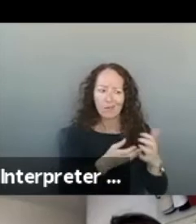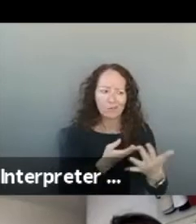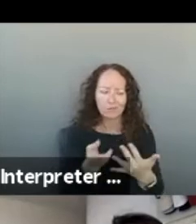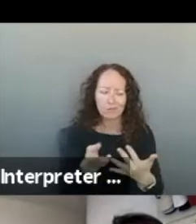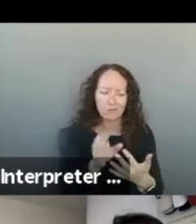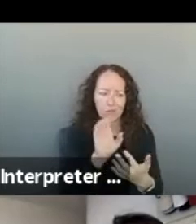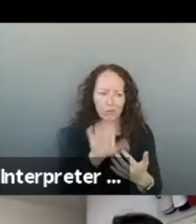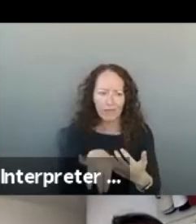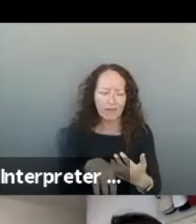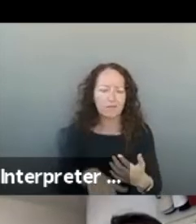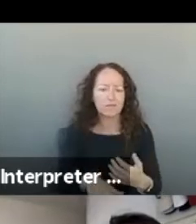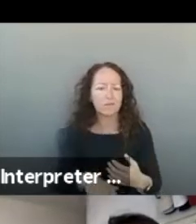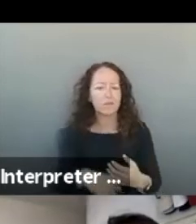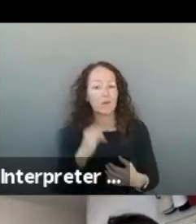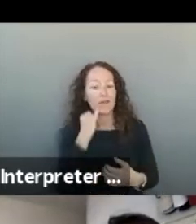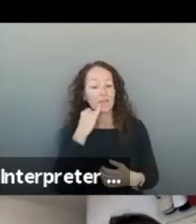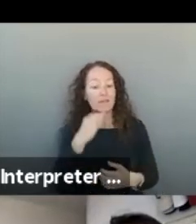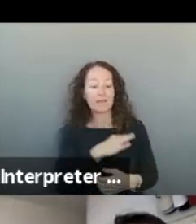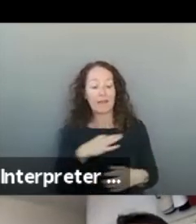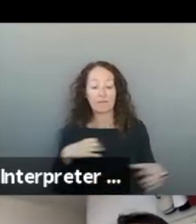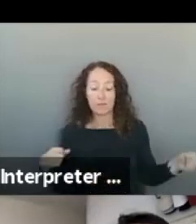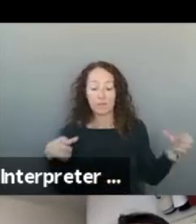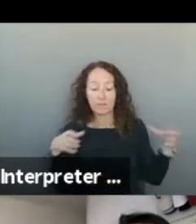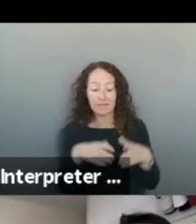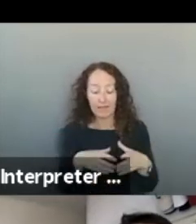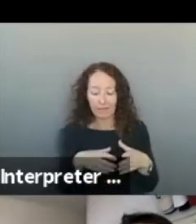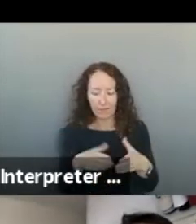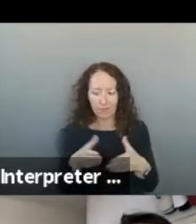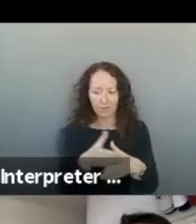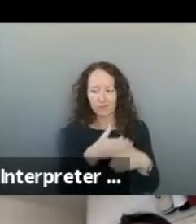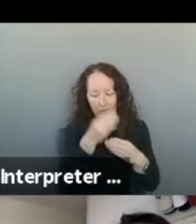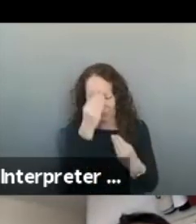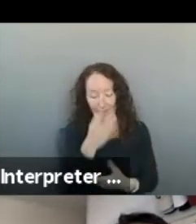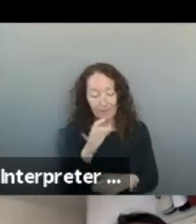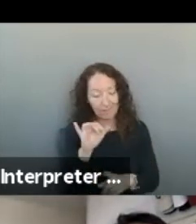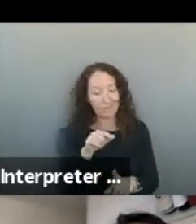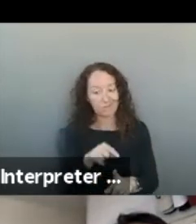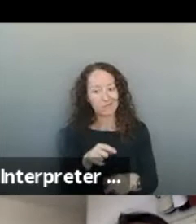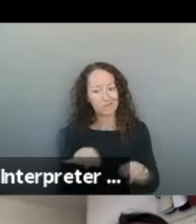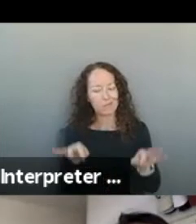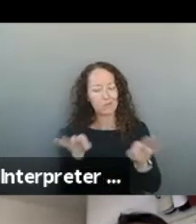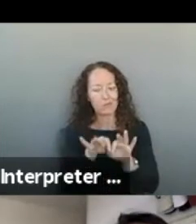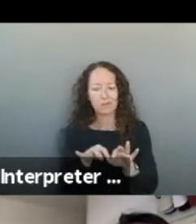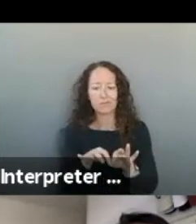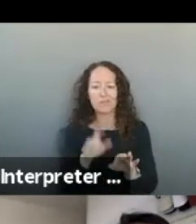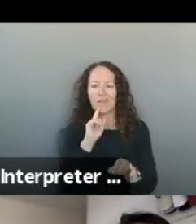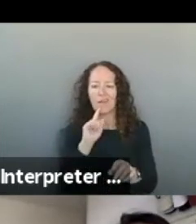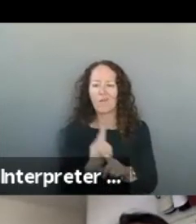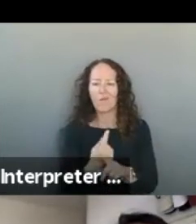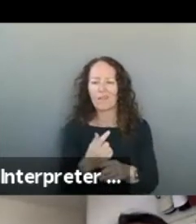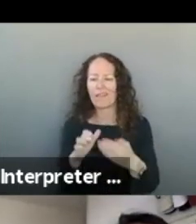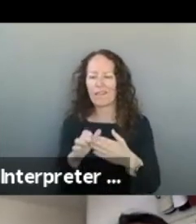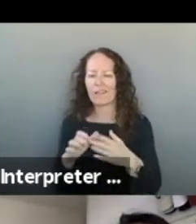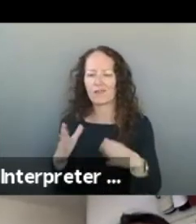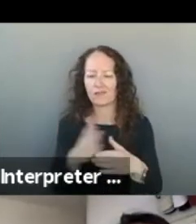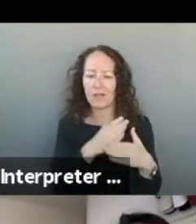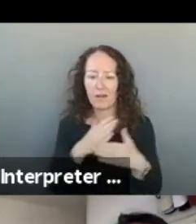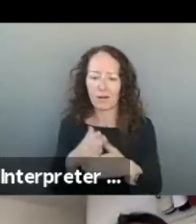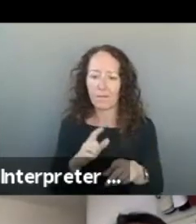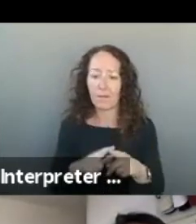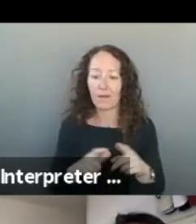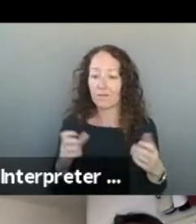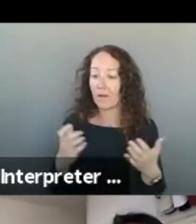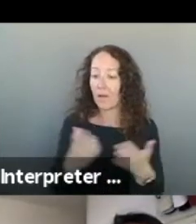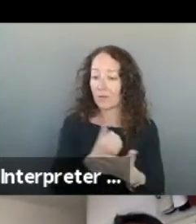share information is, I think, one of the things we're talking about here. It's not just about shared leadership. It's about sort of opportunities